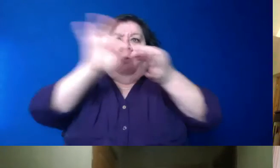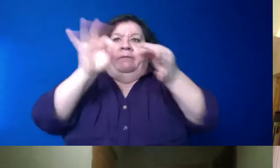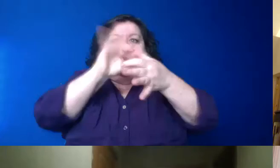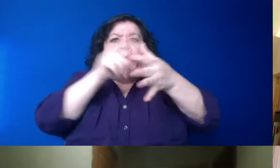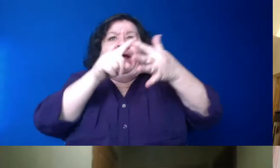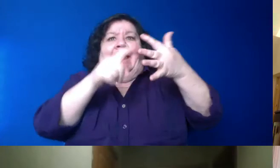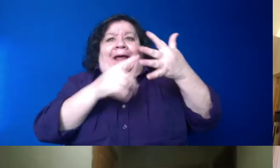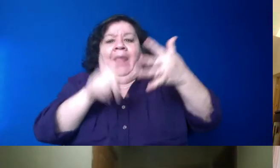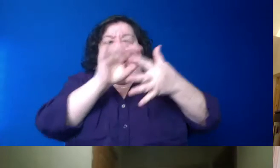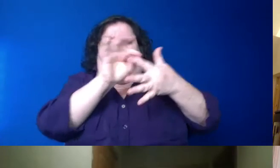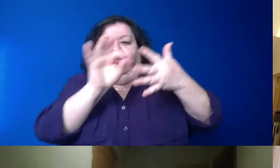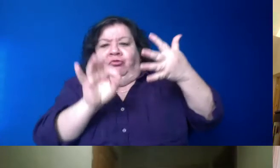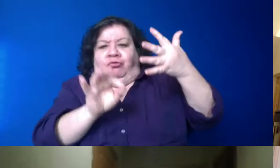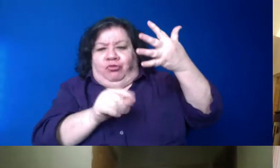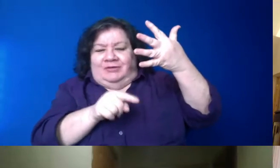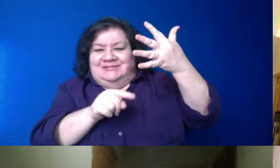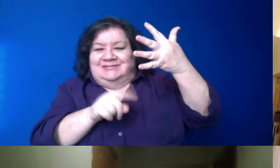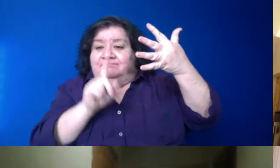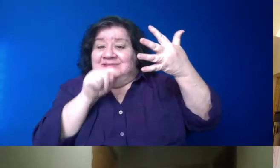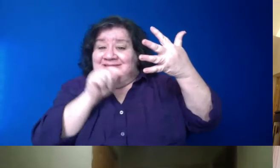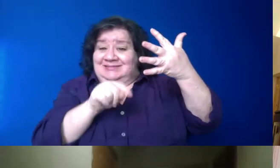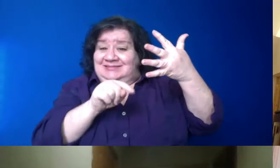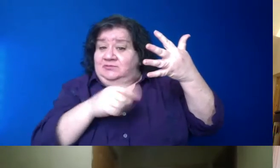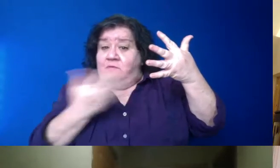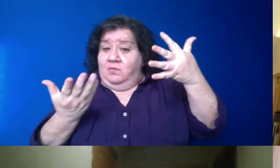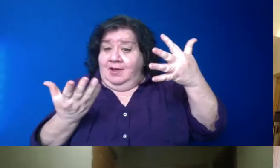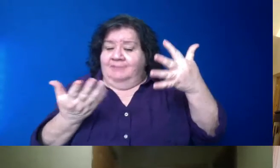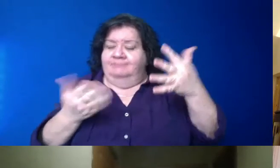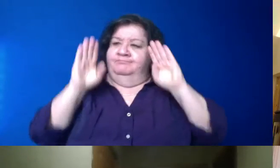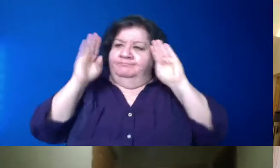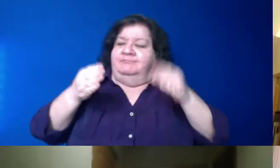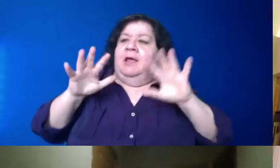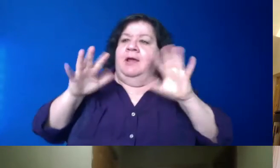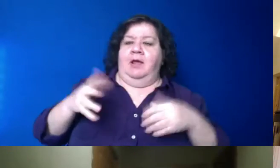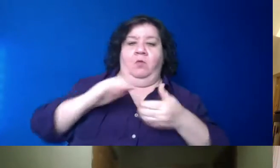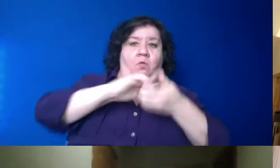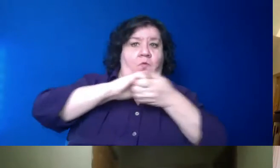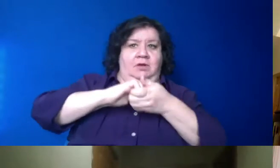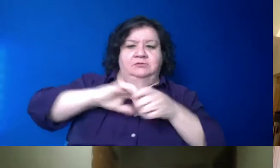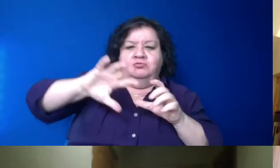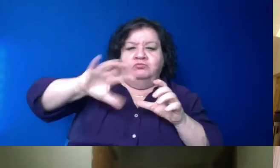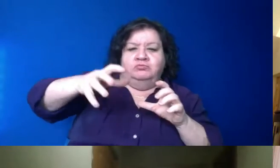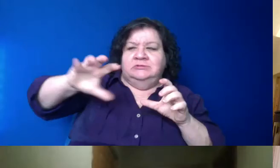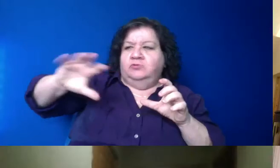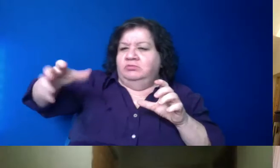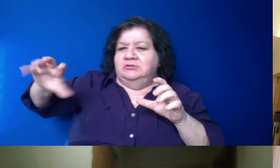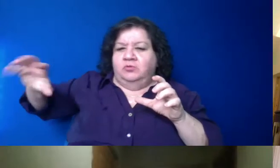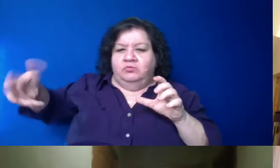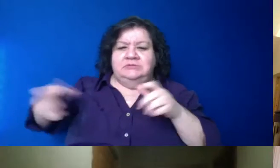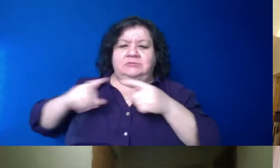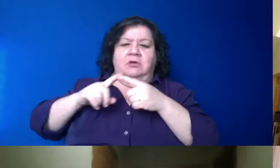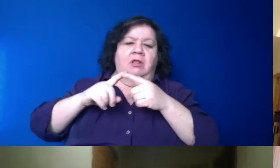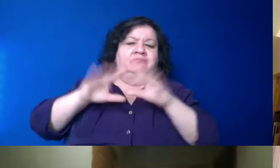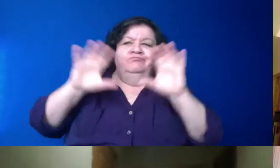states. It did not make it into the text of the convention, but no matter, that doesn't preclude us shining a